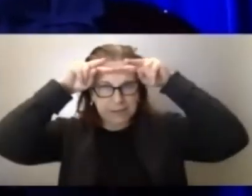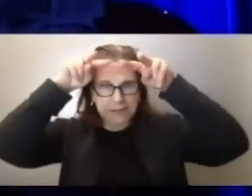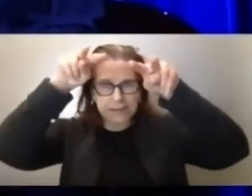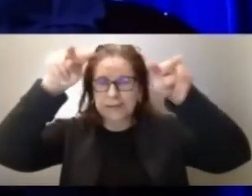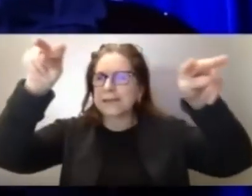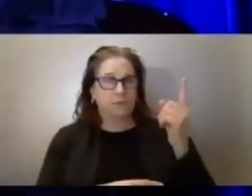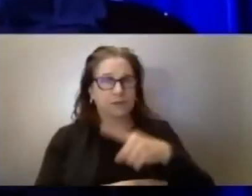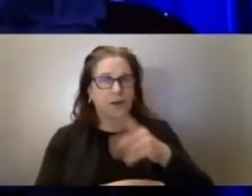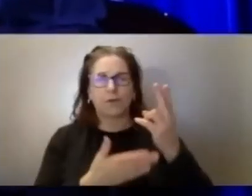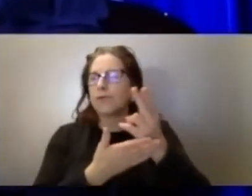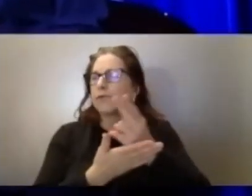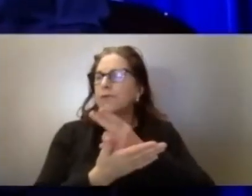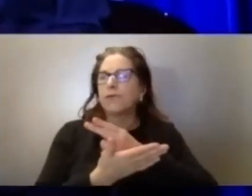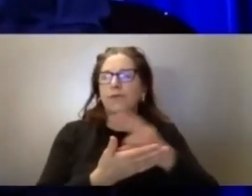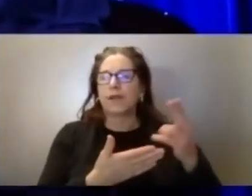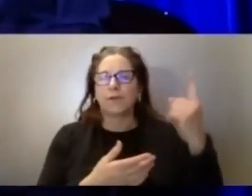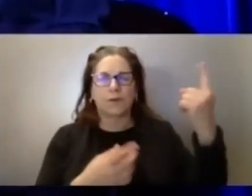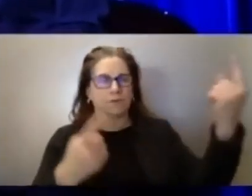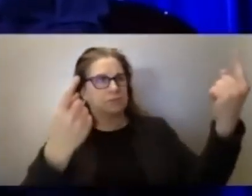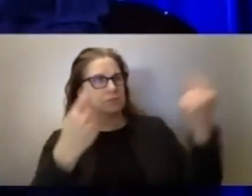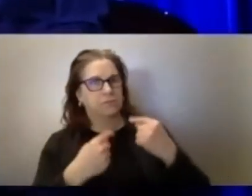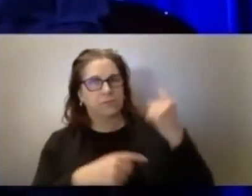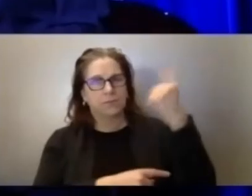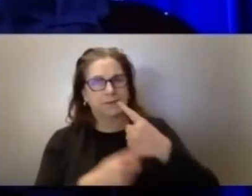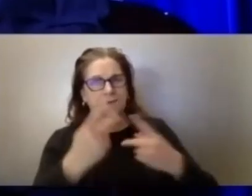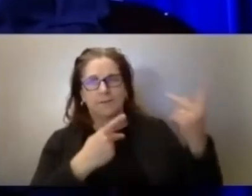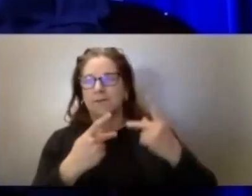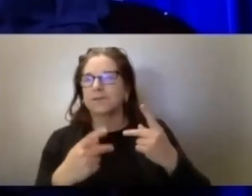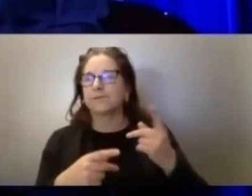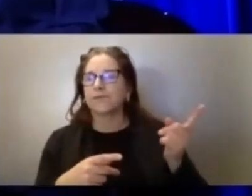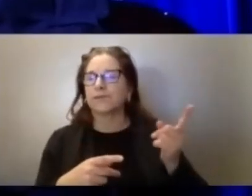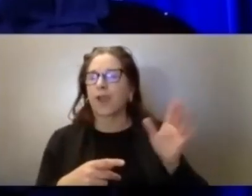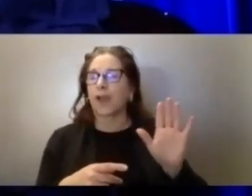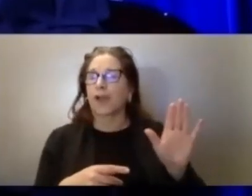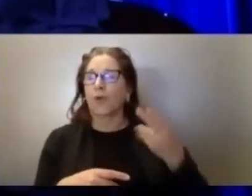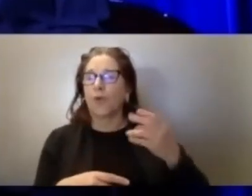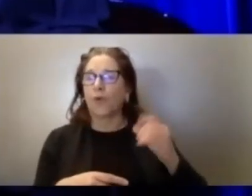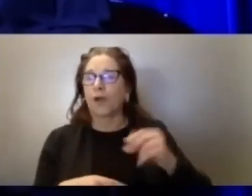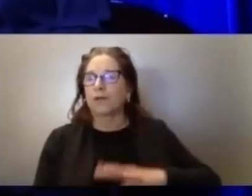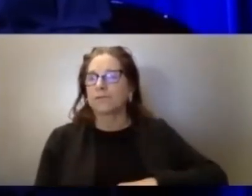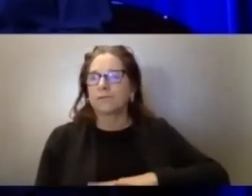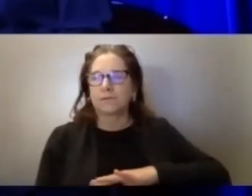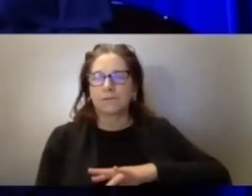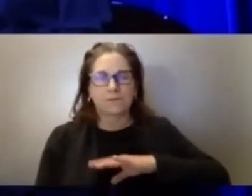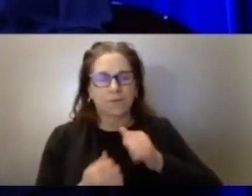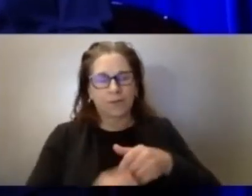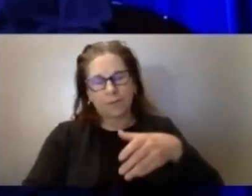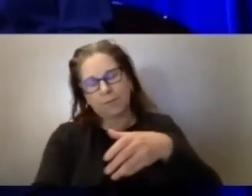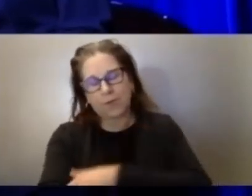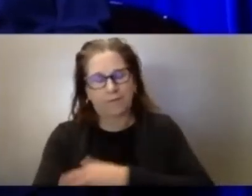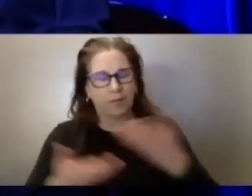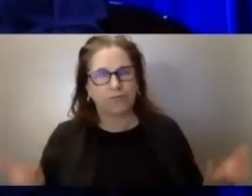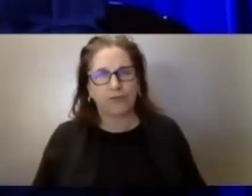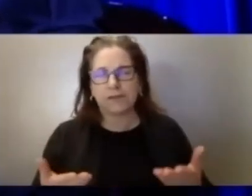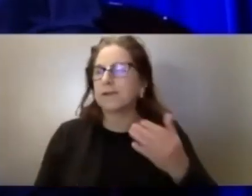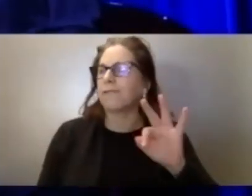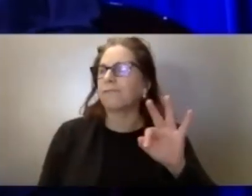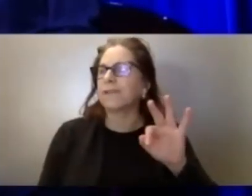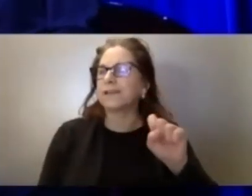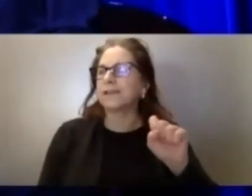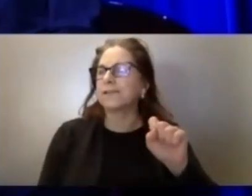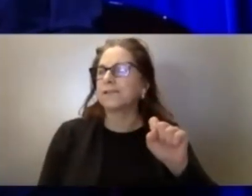powerful presence of sacredness. The Holy Ones told her, as they towered over her, that they came to give